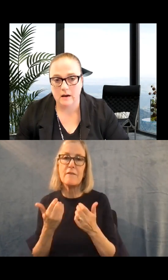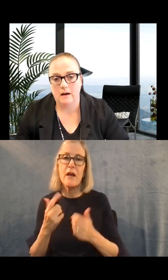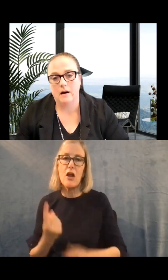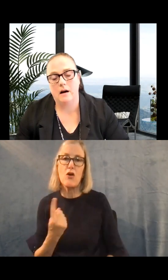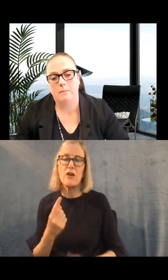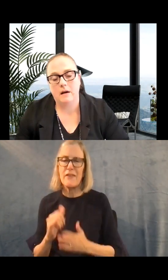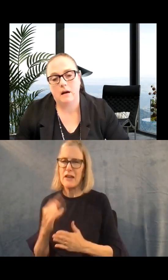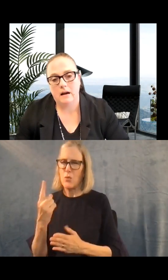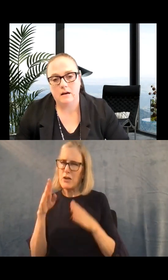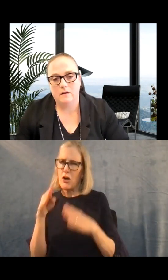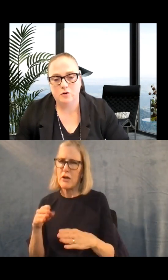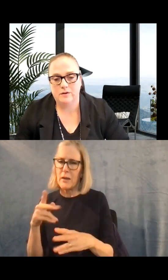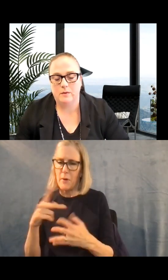population.